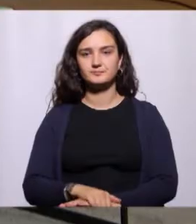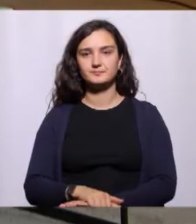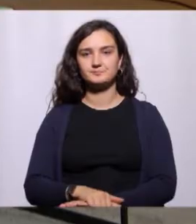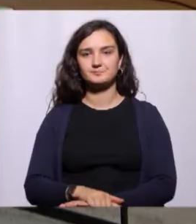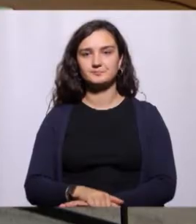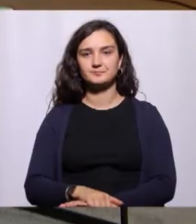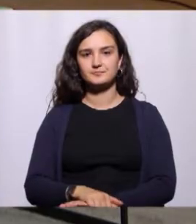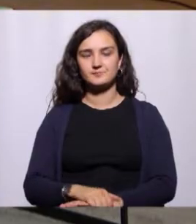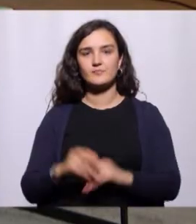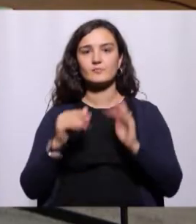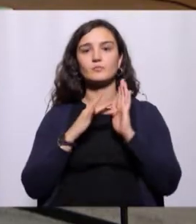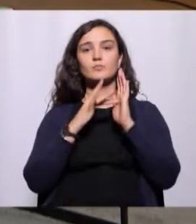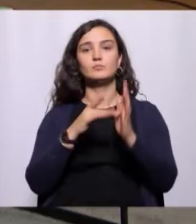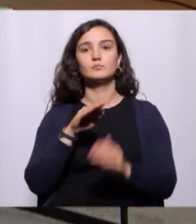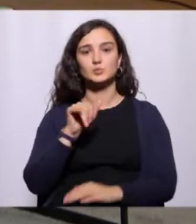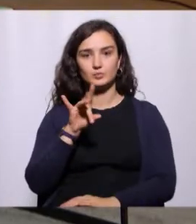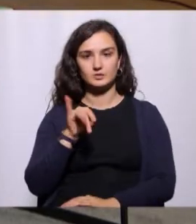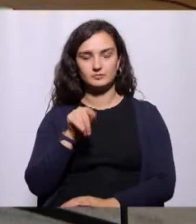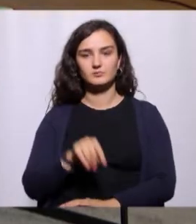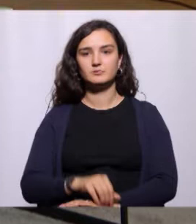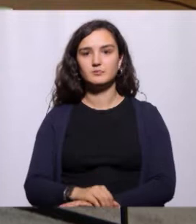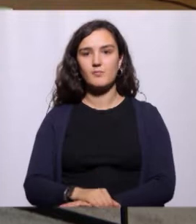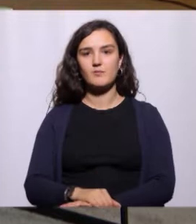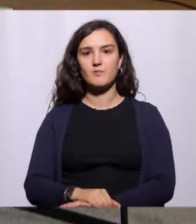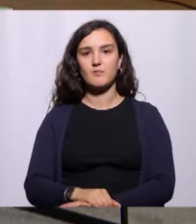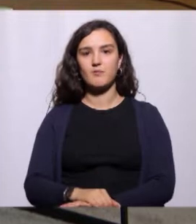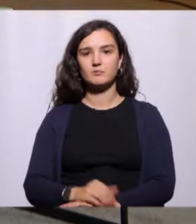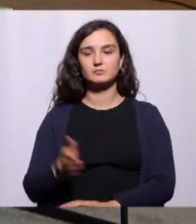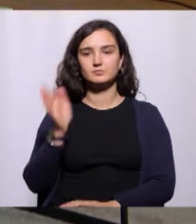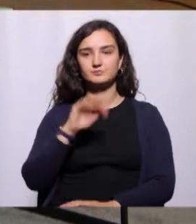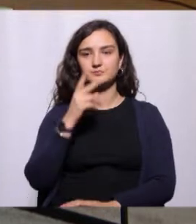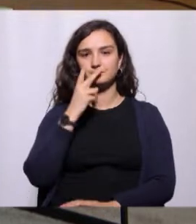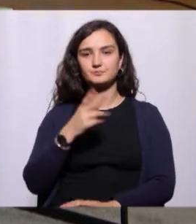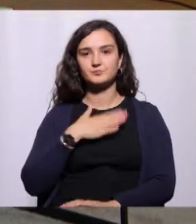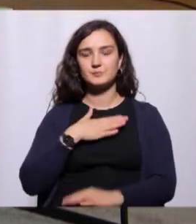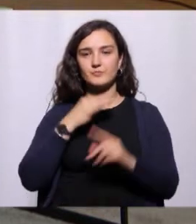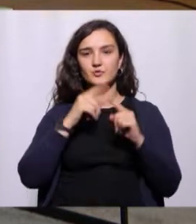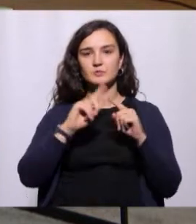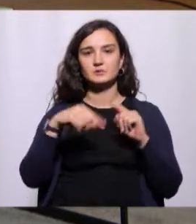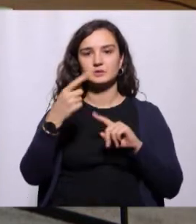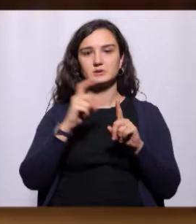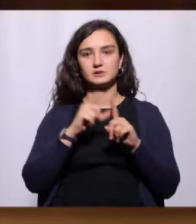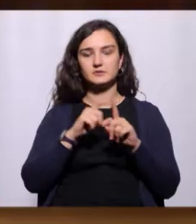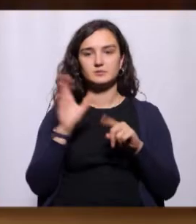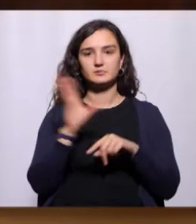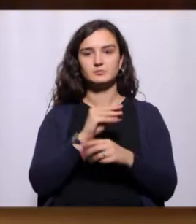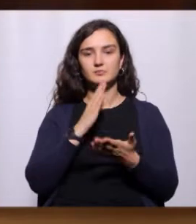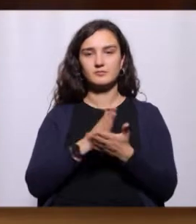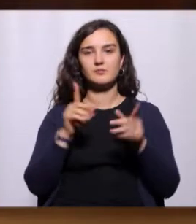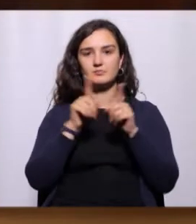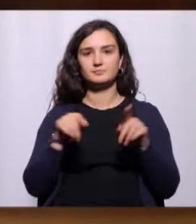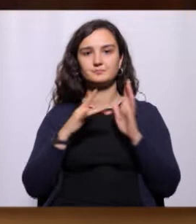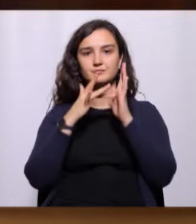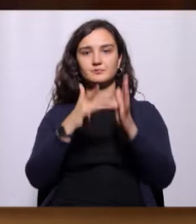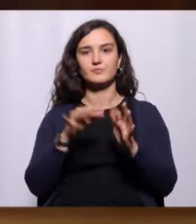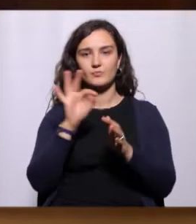Turi. Tour. Turi. Let's look at our next word. Our next word is also